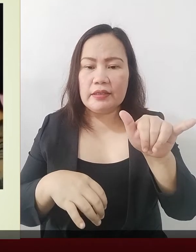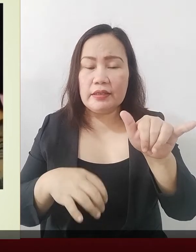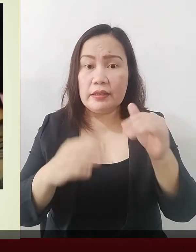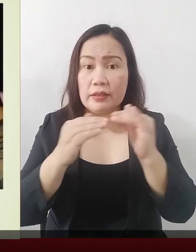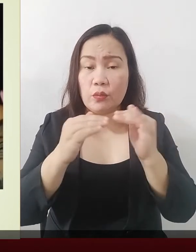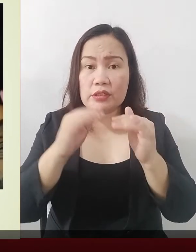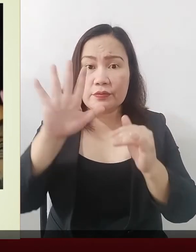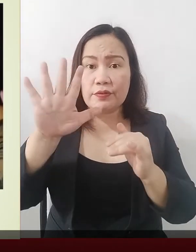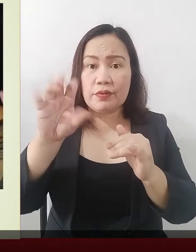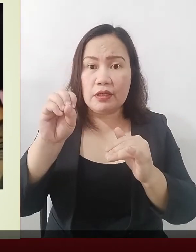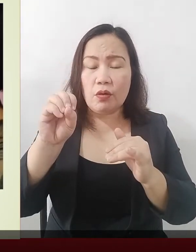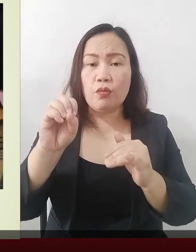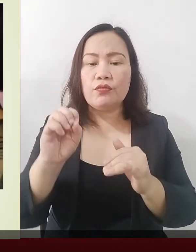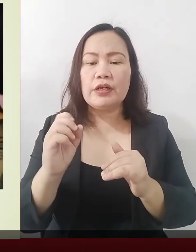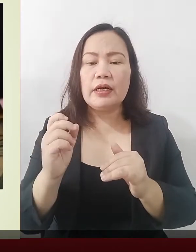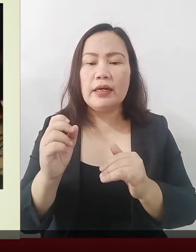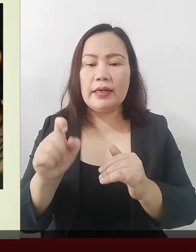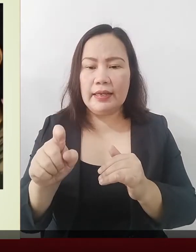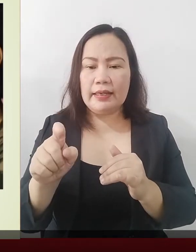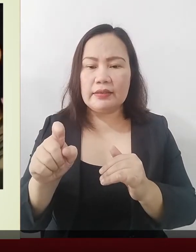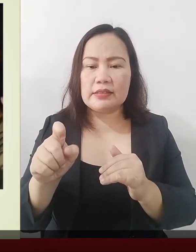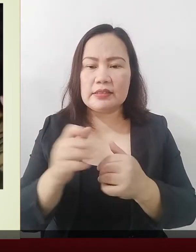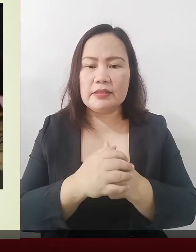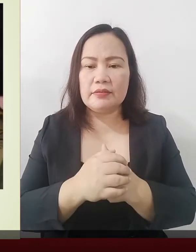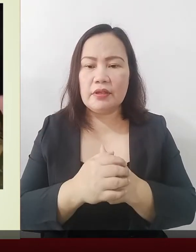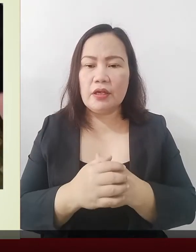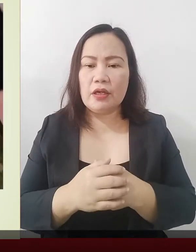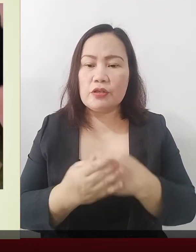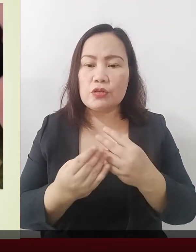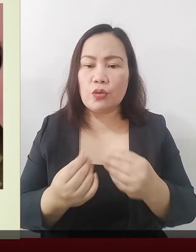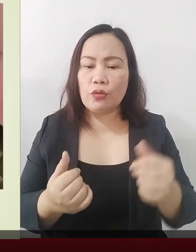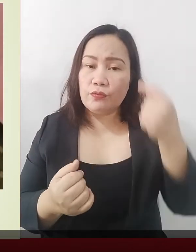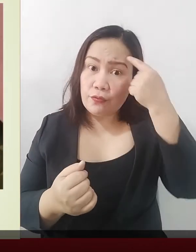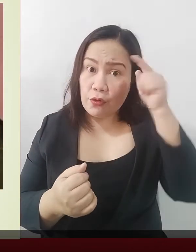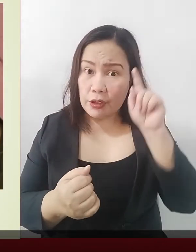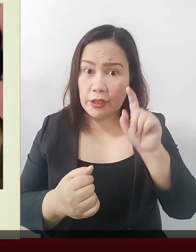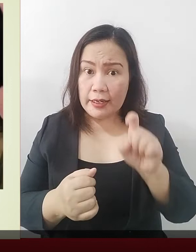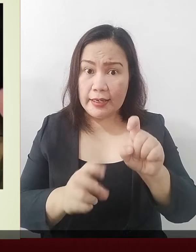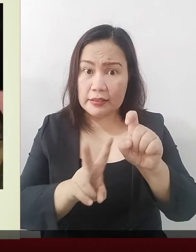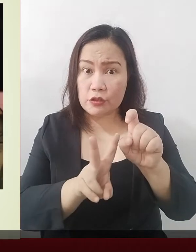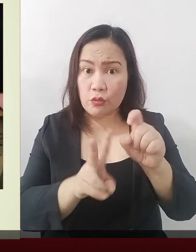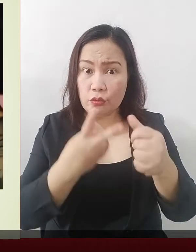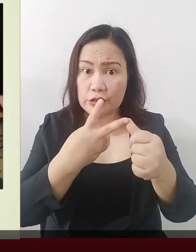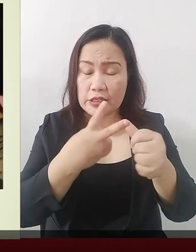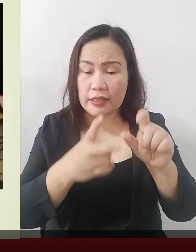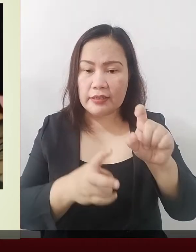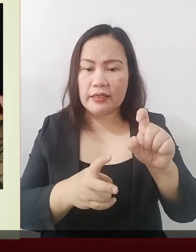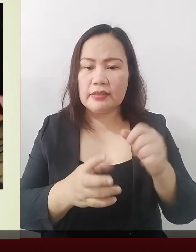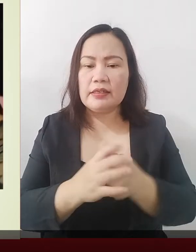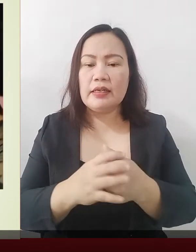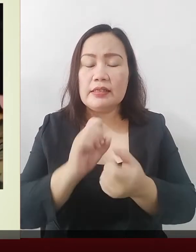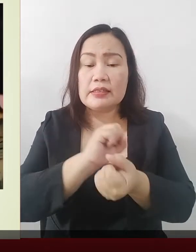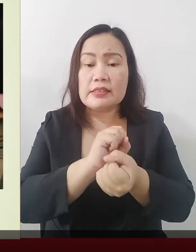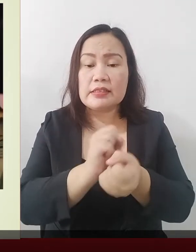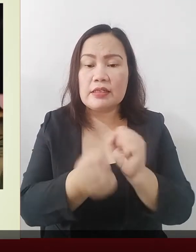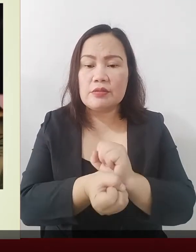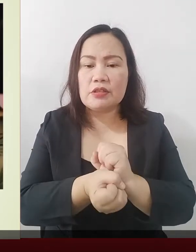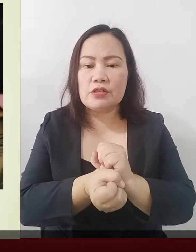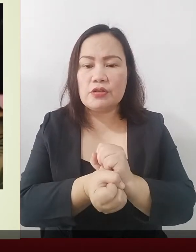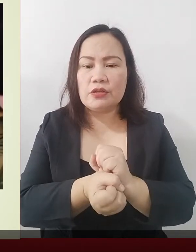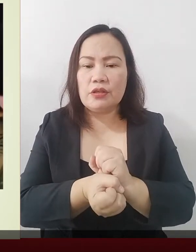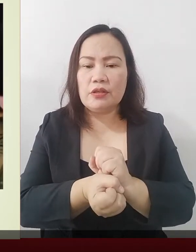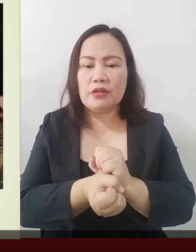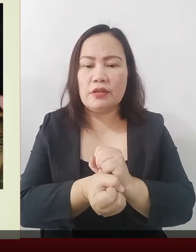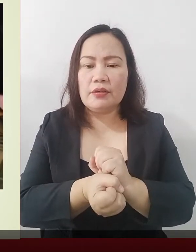over x. Then, to solve for y sub 2, we have to substitute